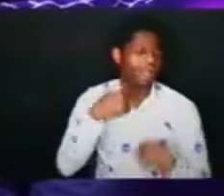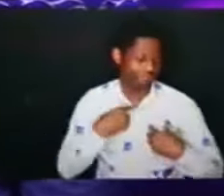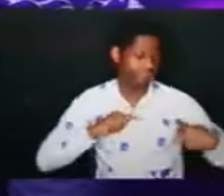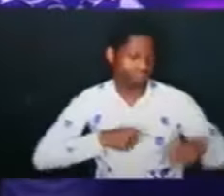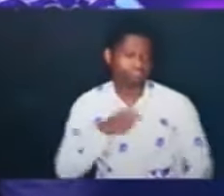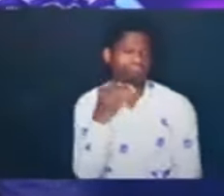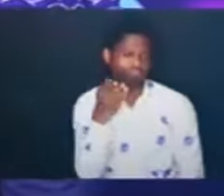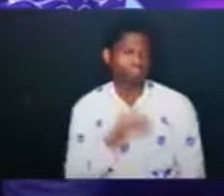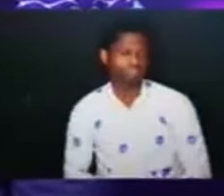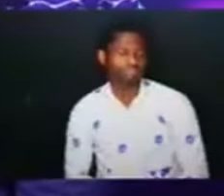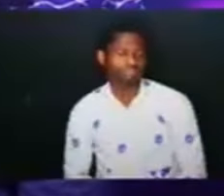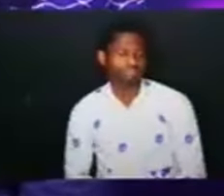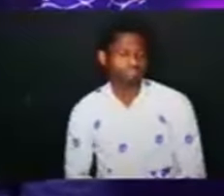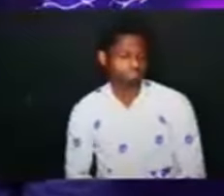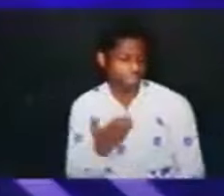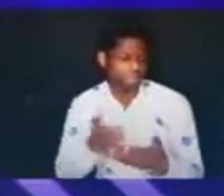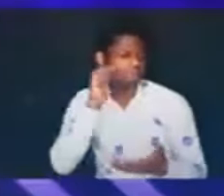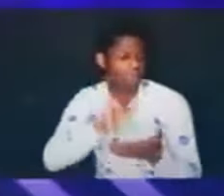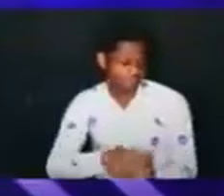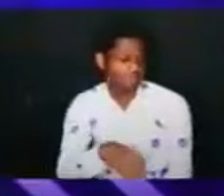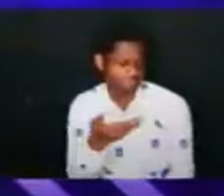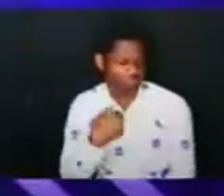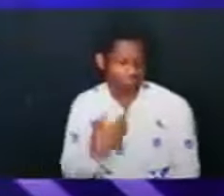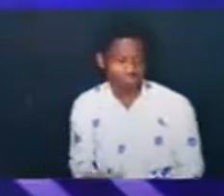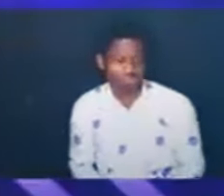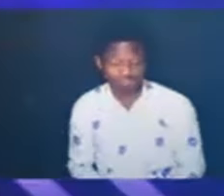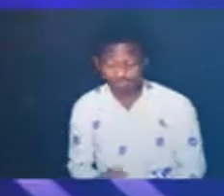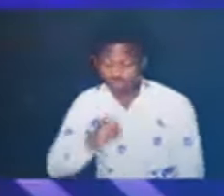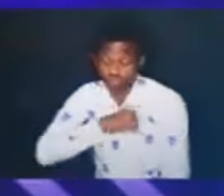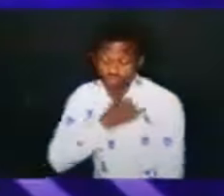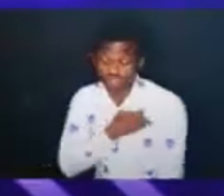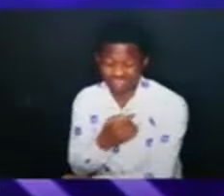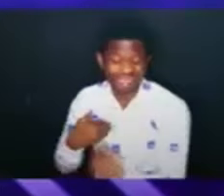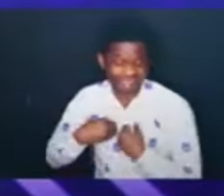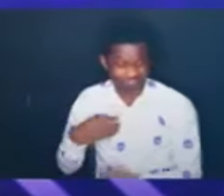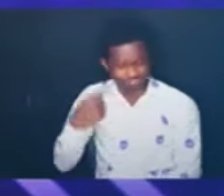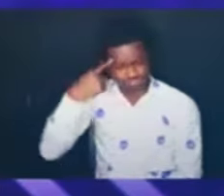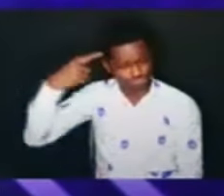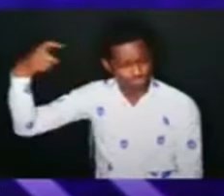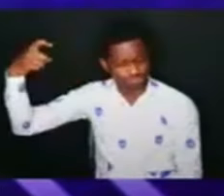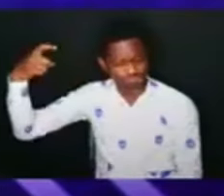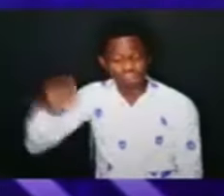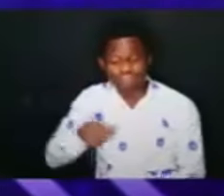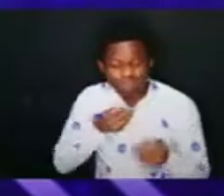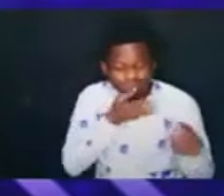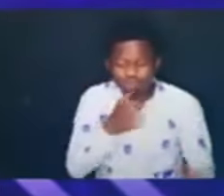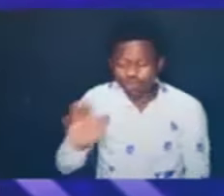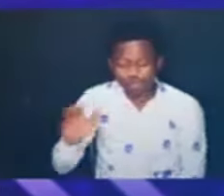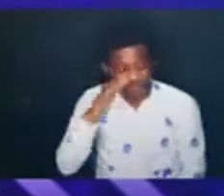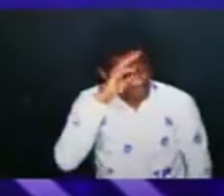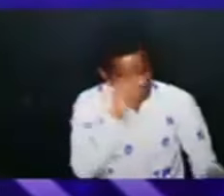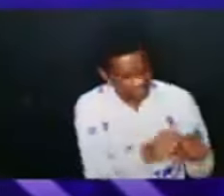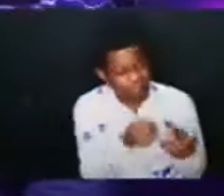Yeah. Joseph had a dream, and when he told it to his brothers, they hated him